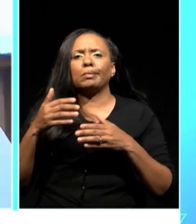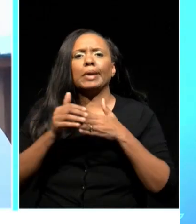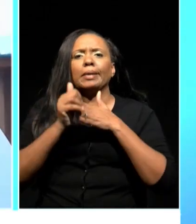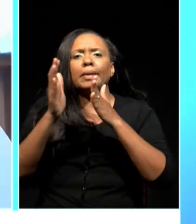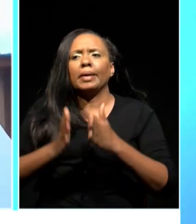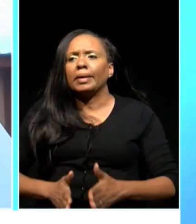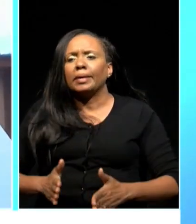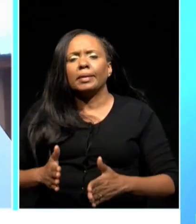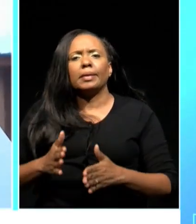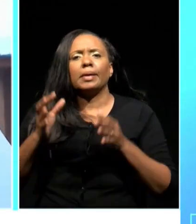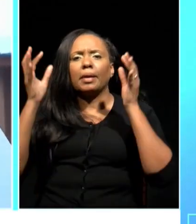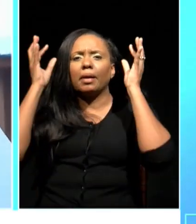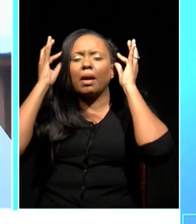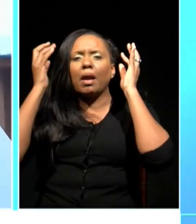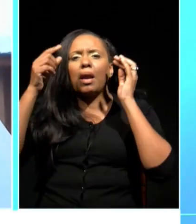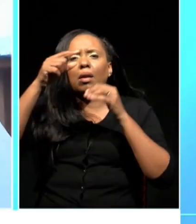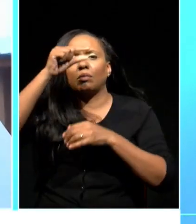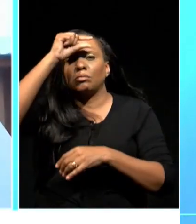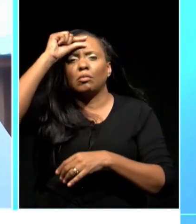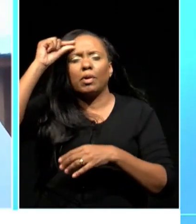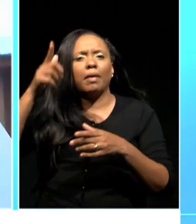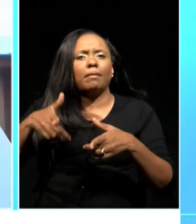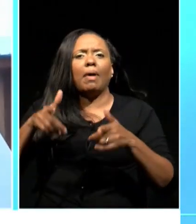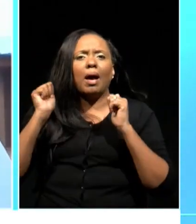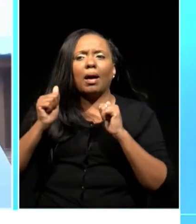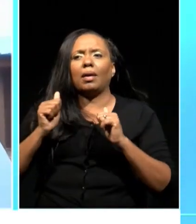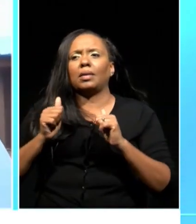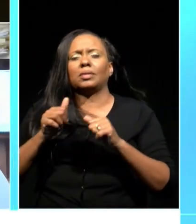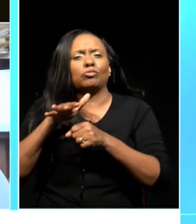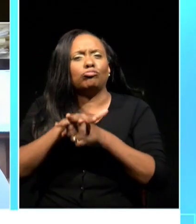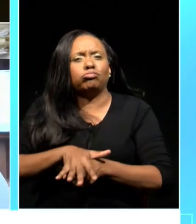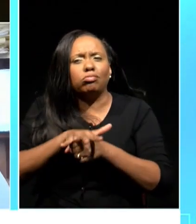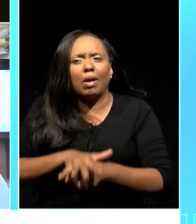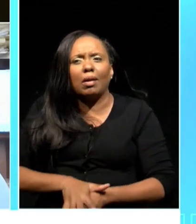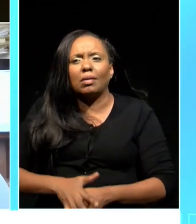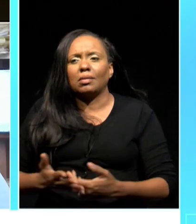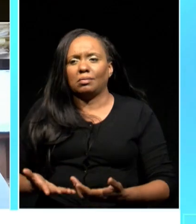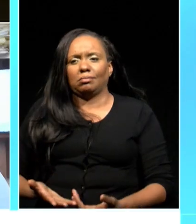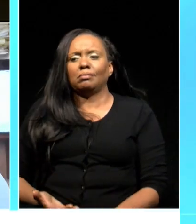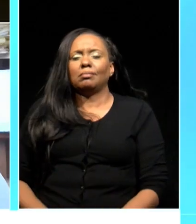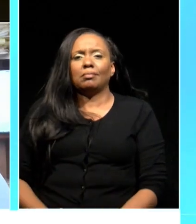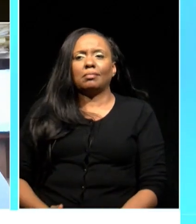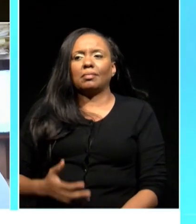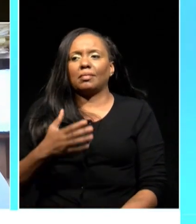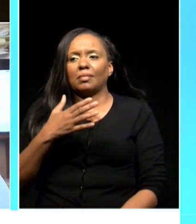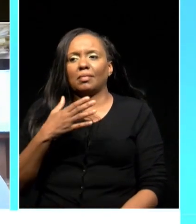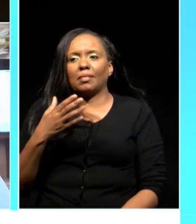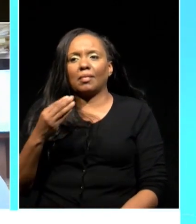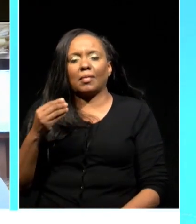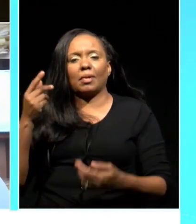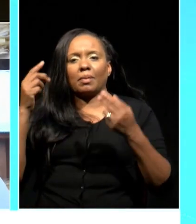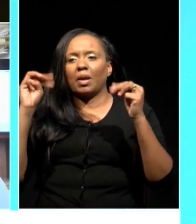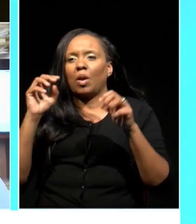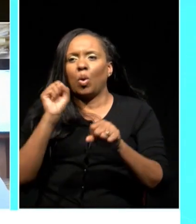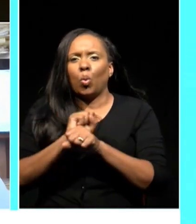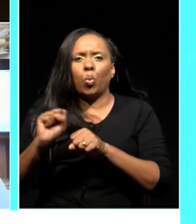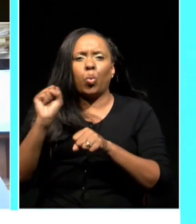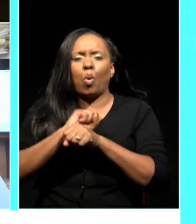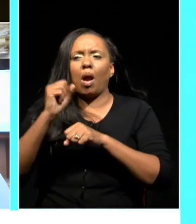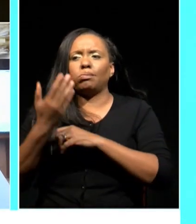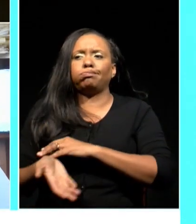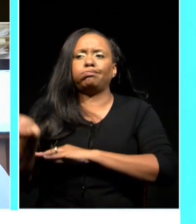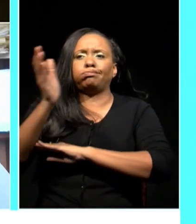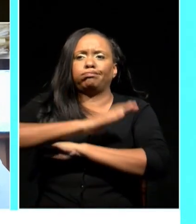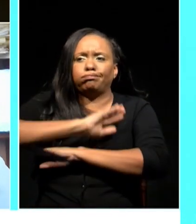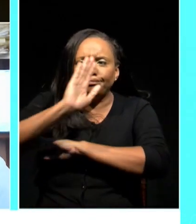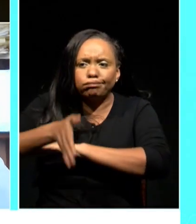gray very quickly. Wants to be in office at a certain time. So I think we know, and she works 24. She works at 24